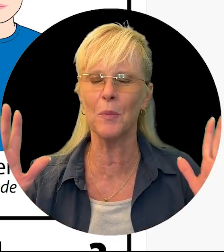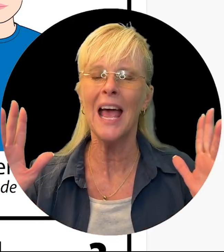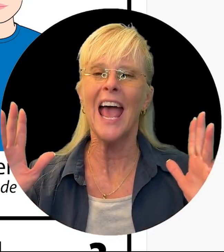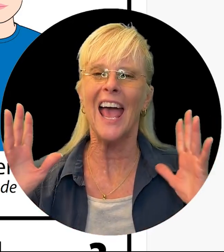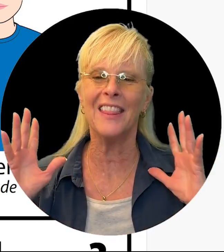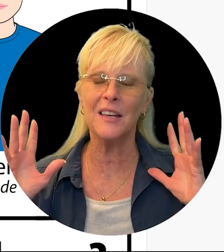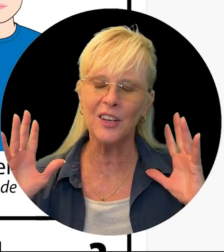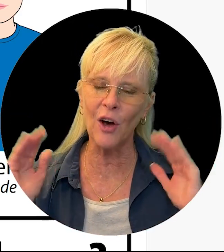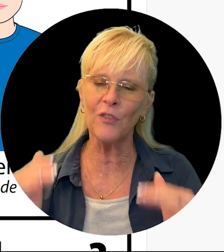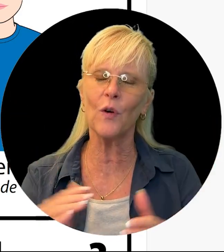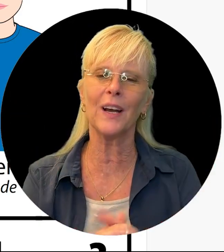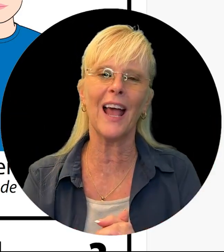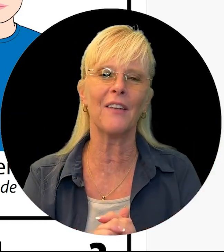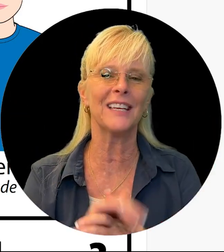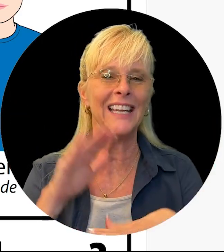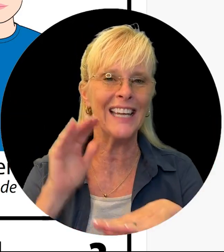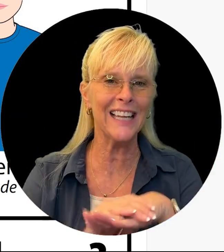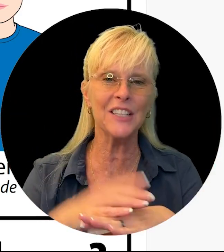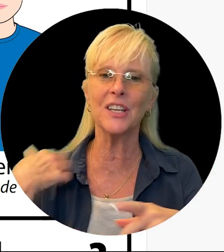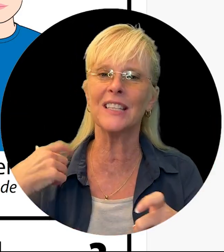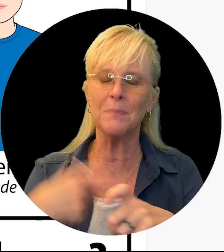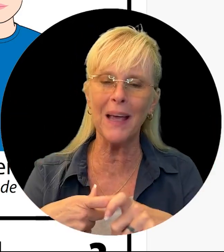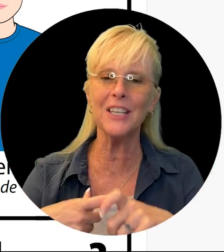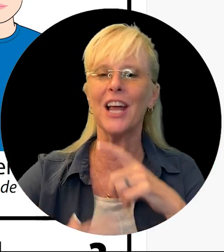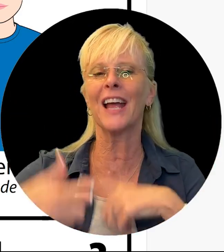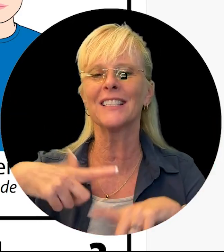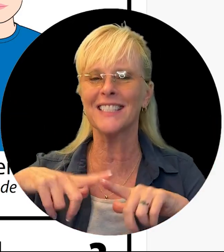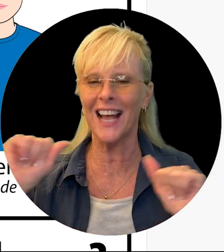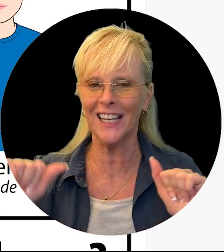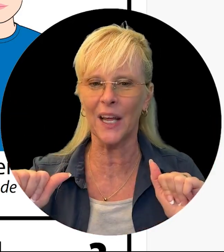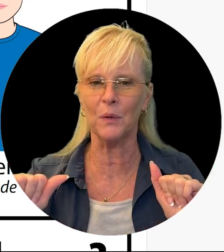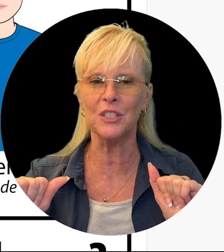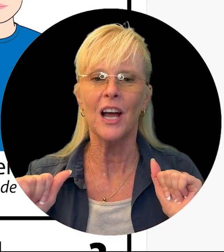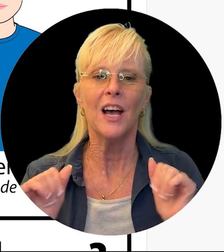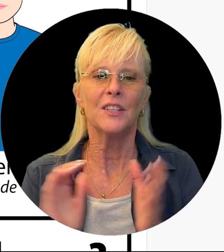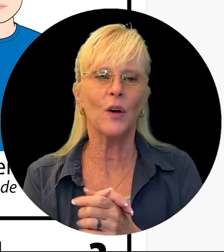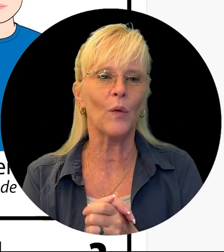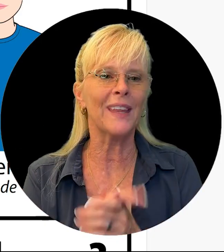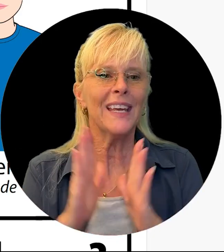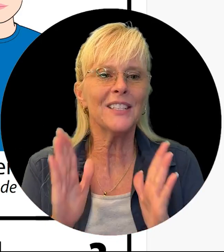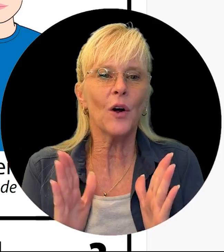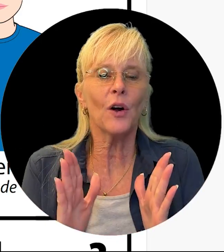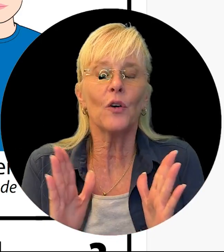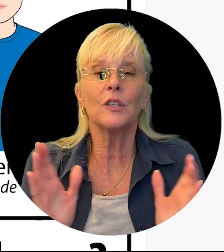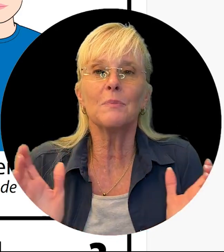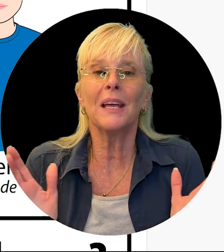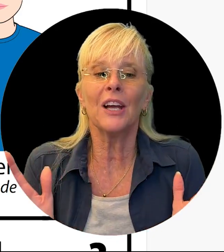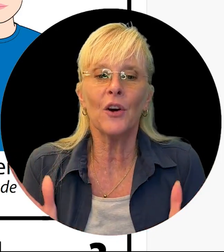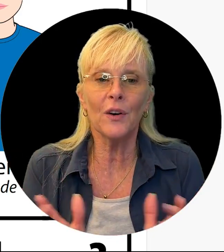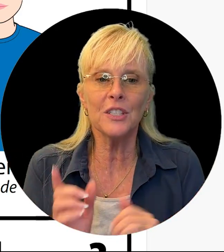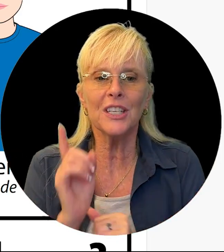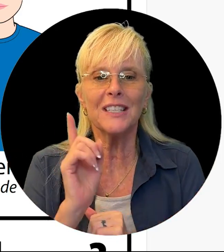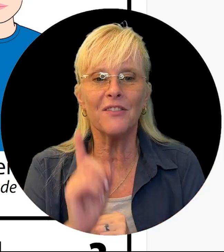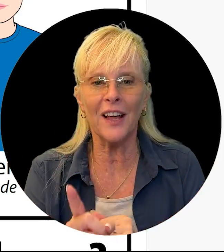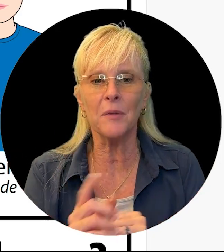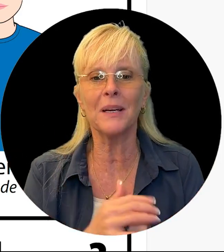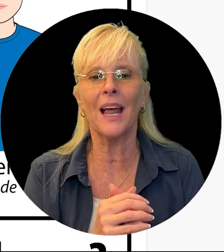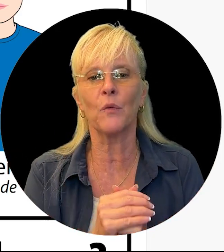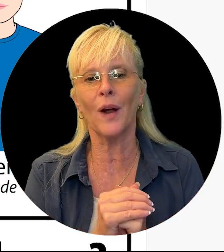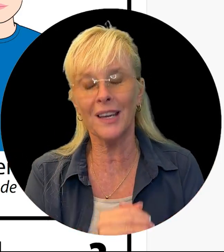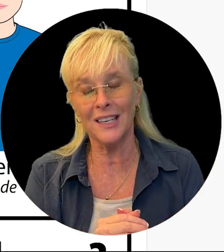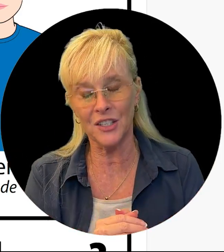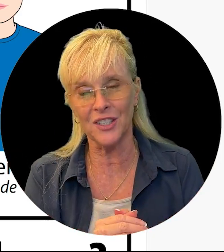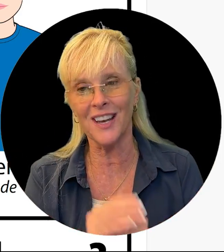classroom and then go for it and have it in English and Spanish and sign language. So these are going to be encouraging development